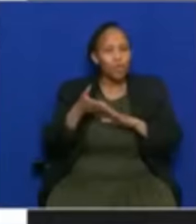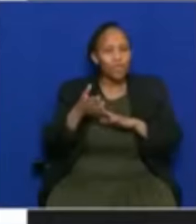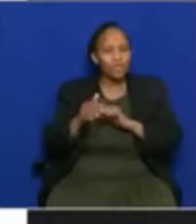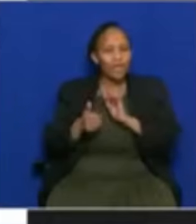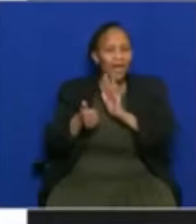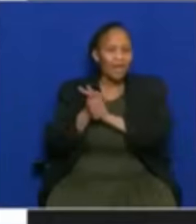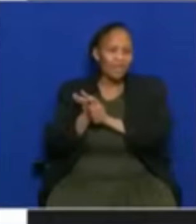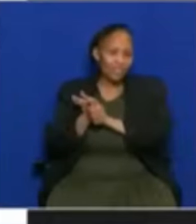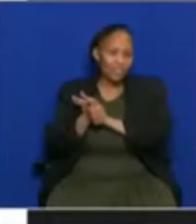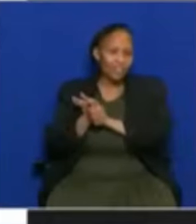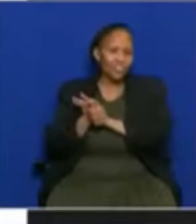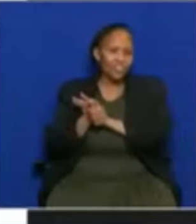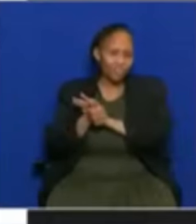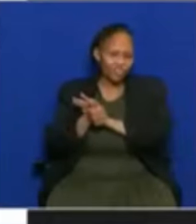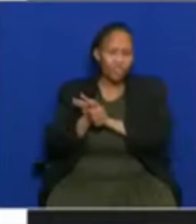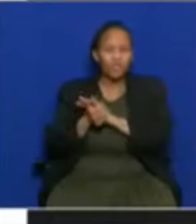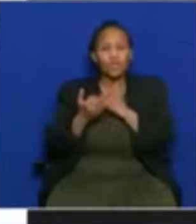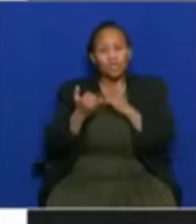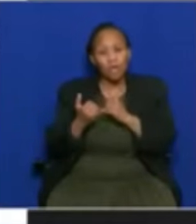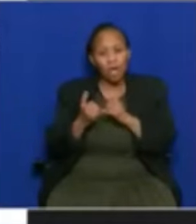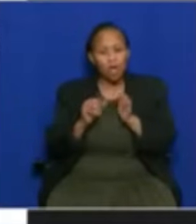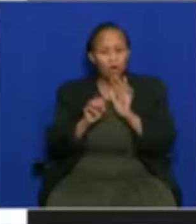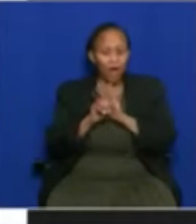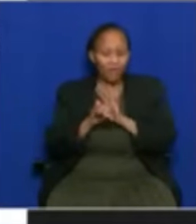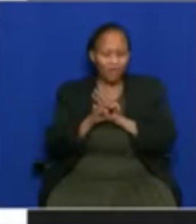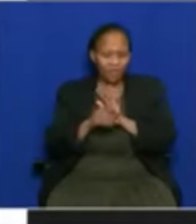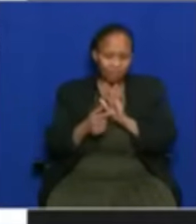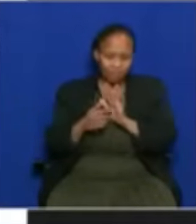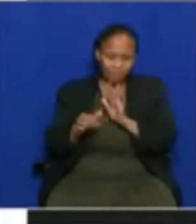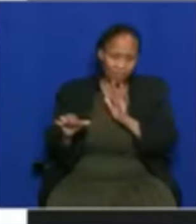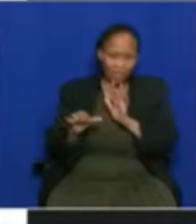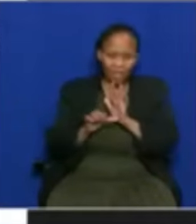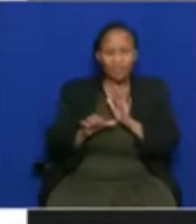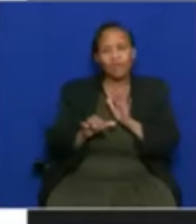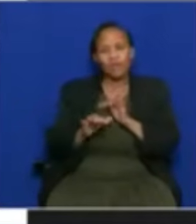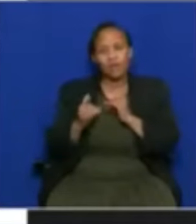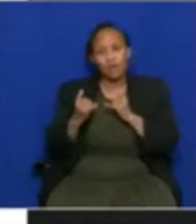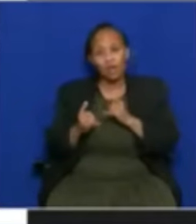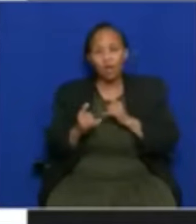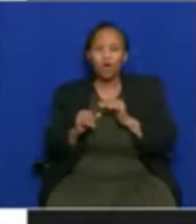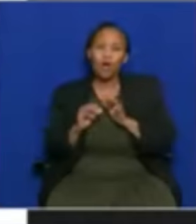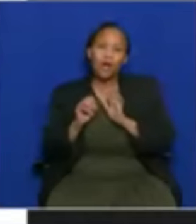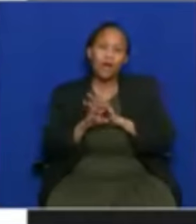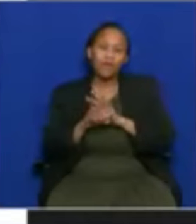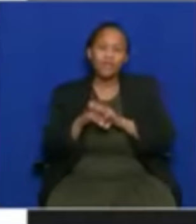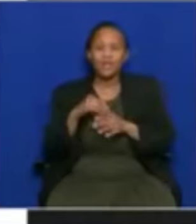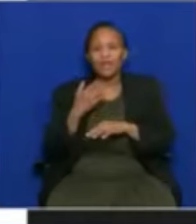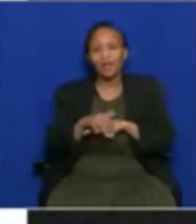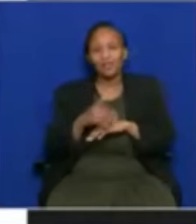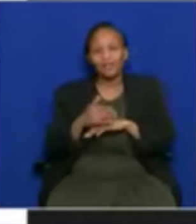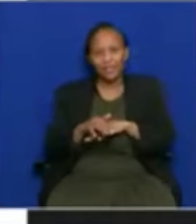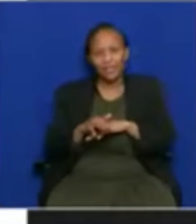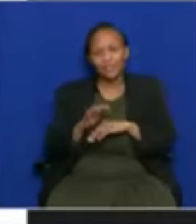advert. It cannot be advertised outside the crime intelligence environment because it would undermine